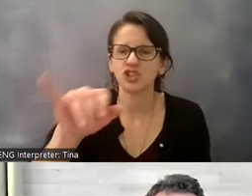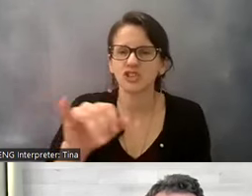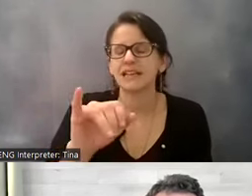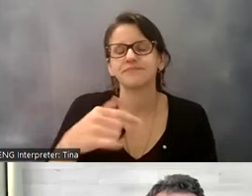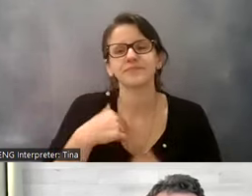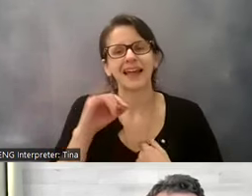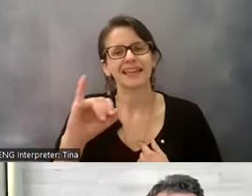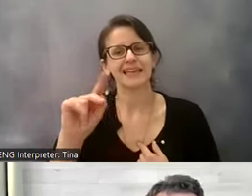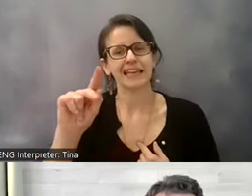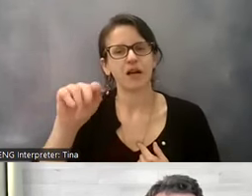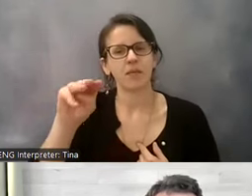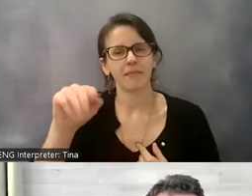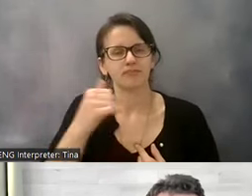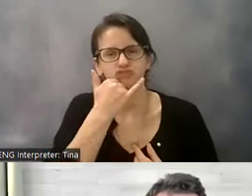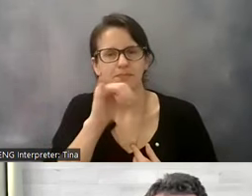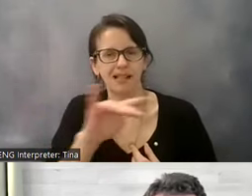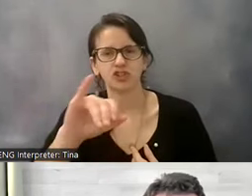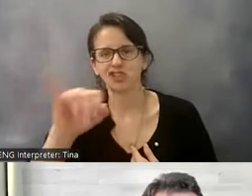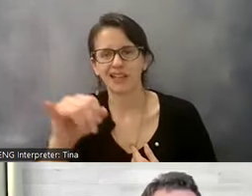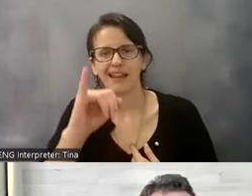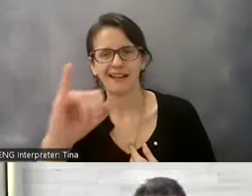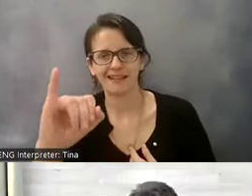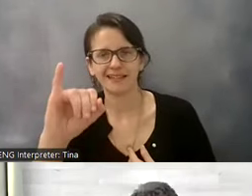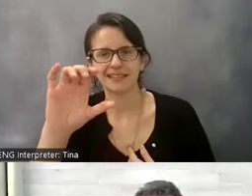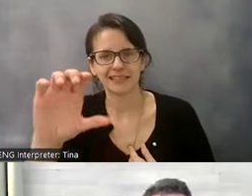JICAMA is the vegetable I was referring to.